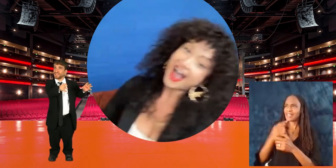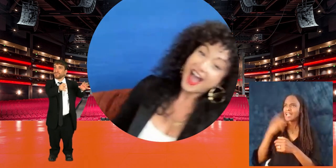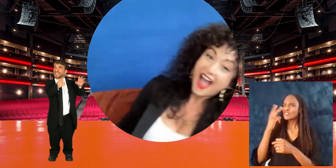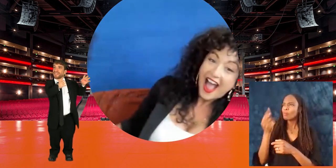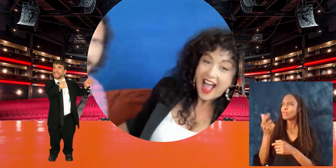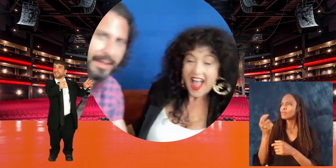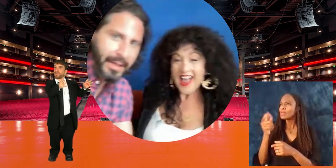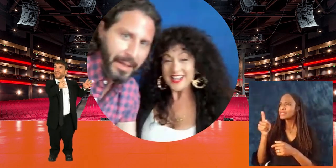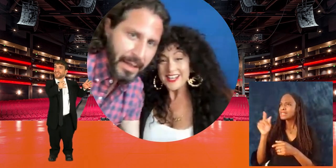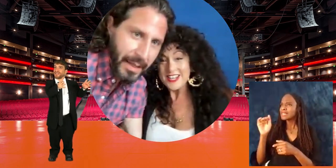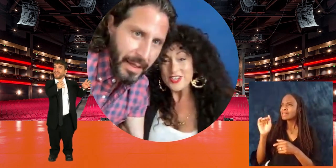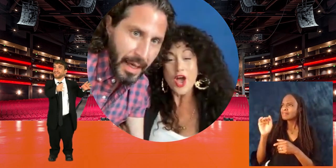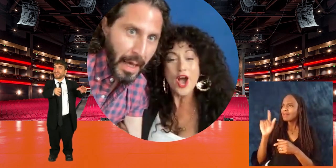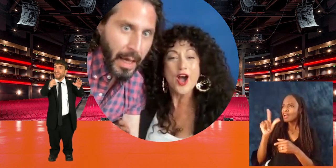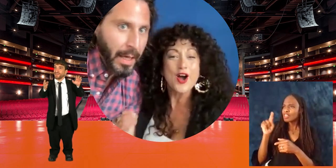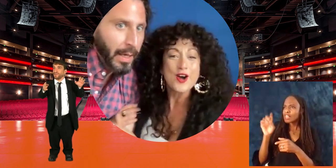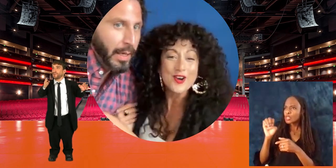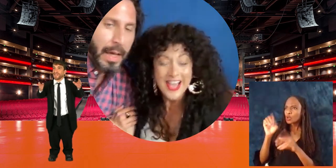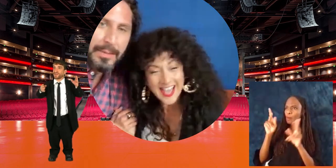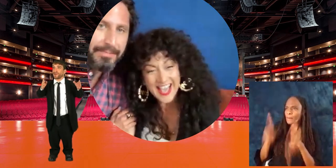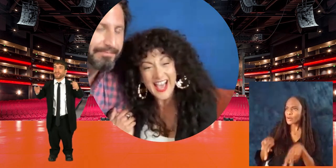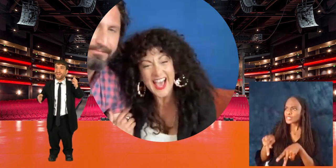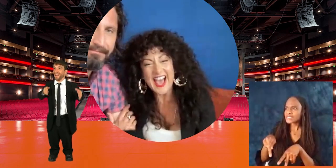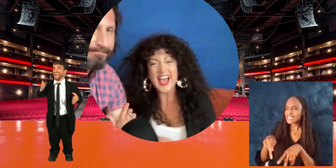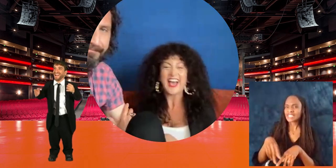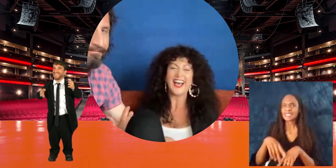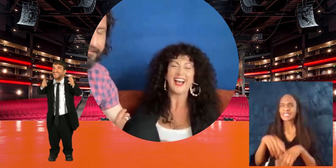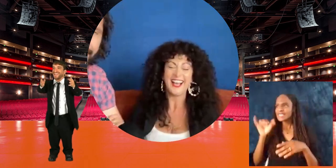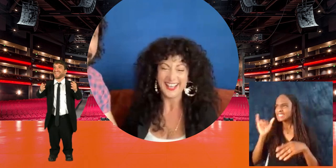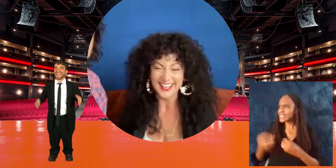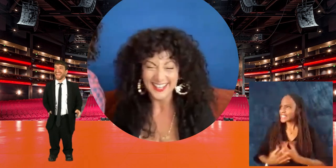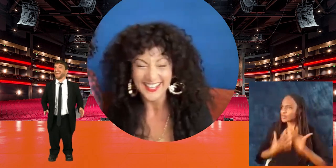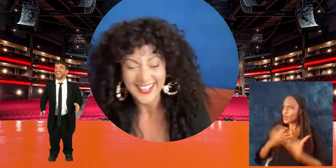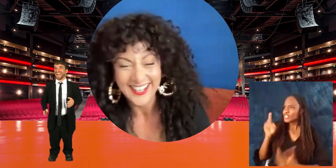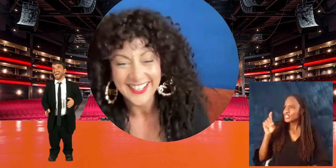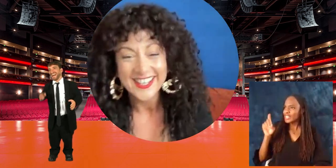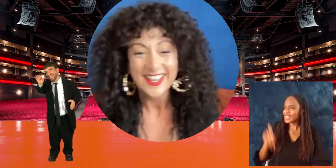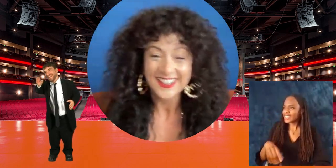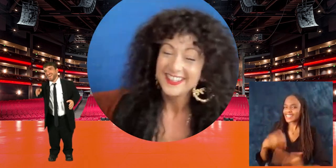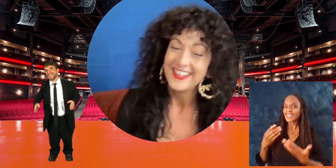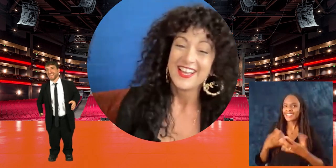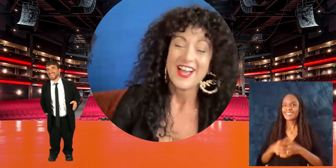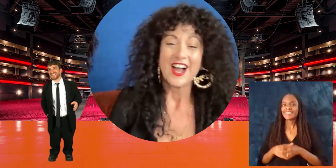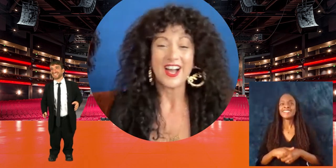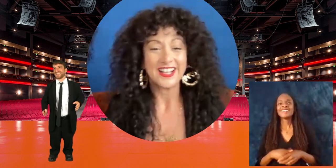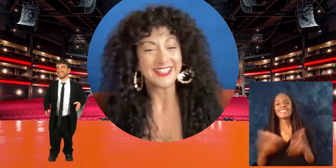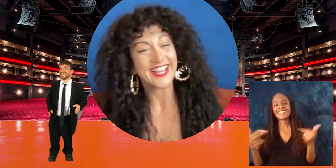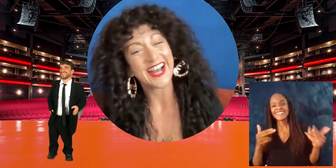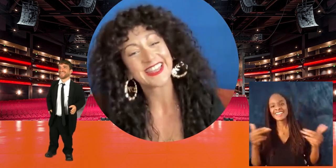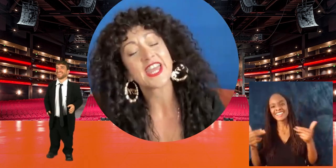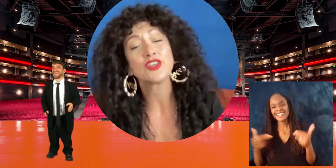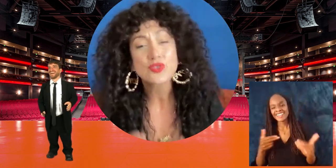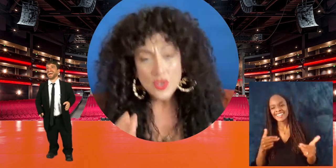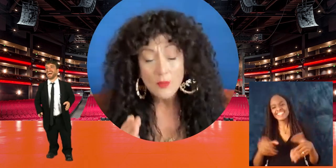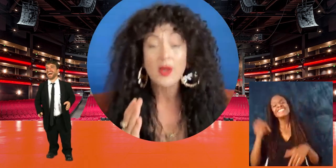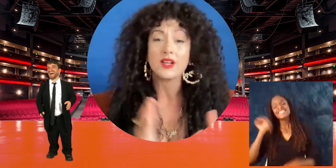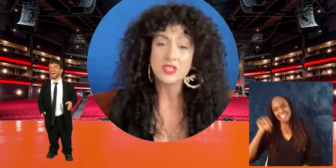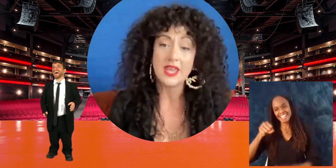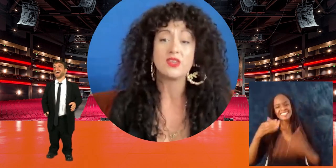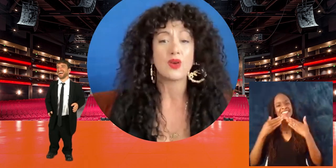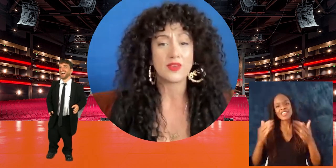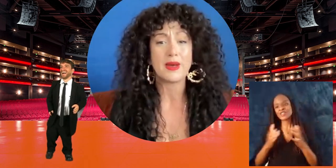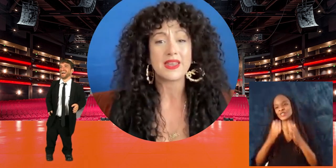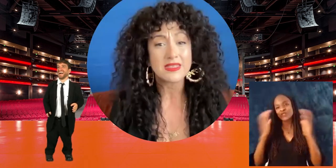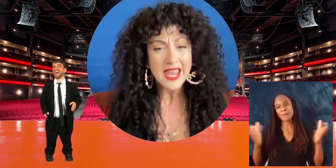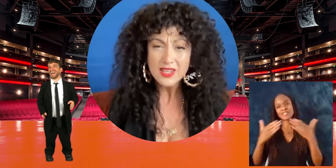little person? Was that the inspiration to this? You think you're the... Congratulations, Peter. Yeah, thank you so much.